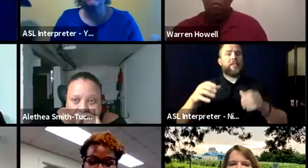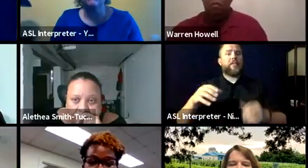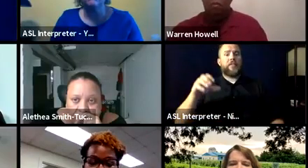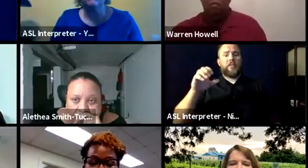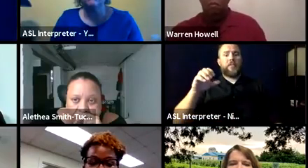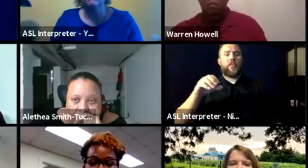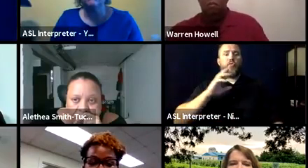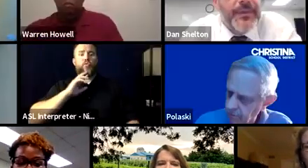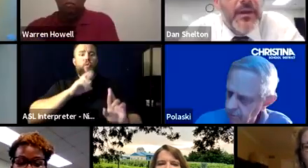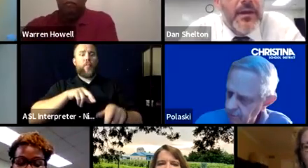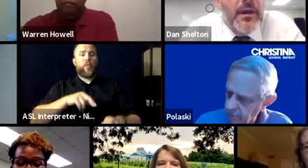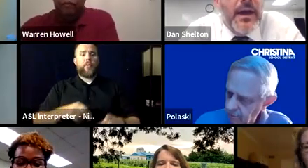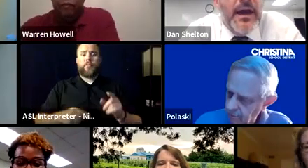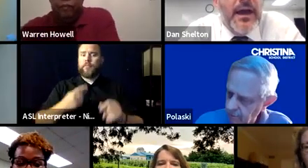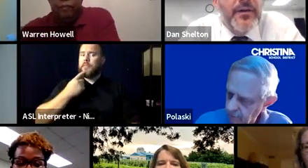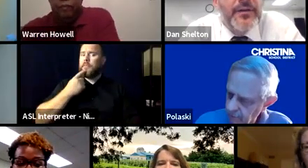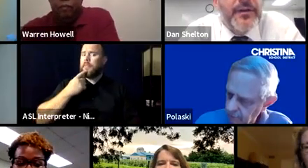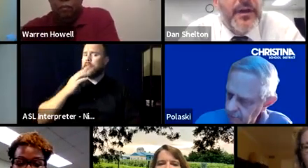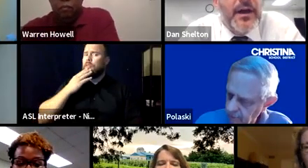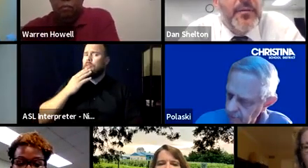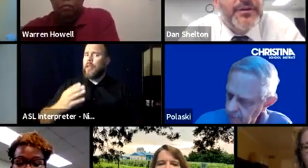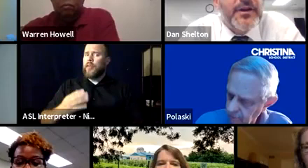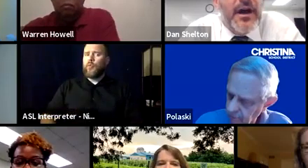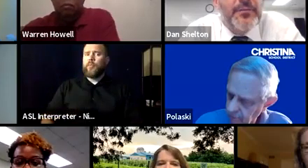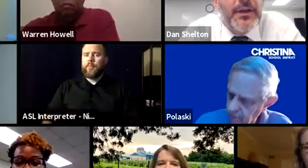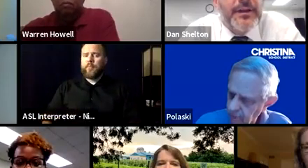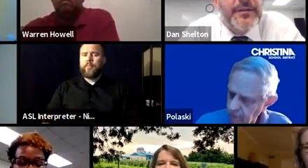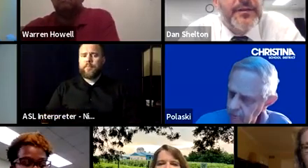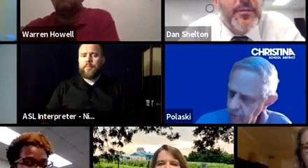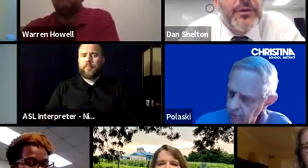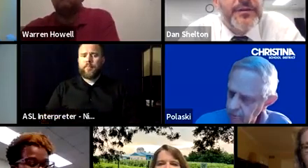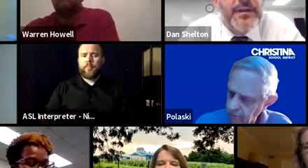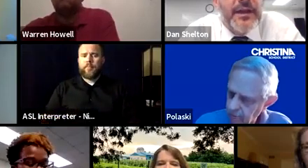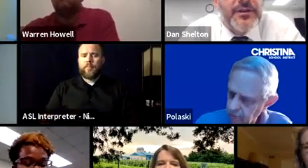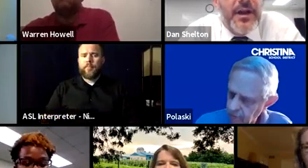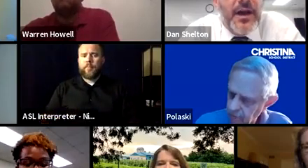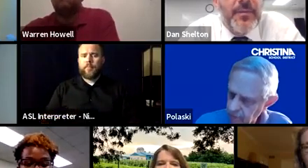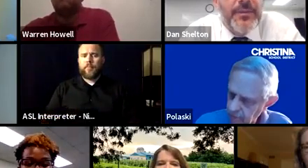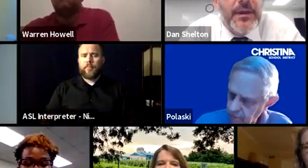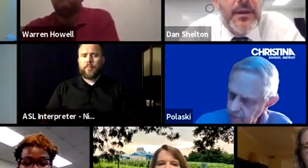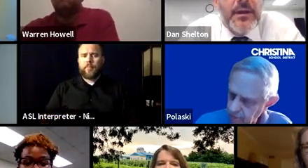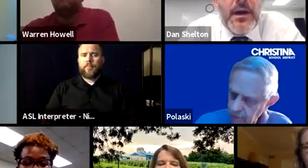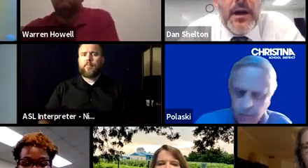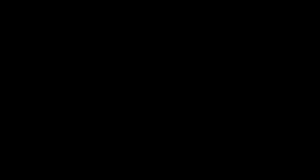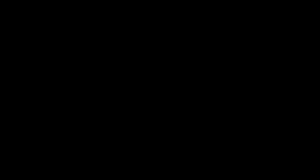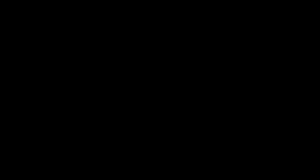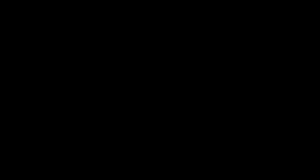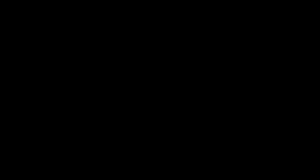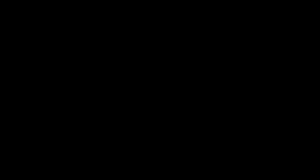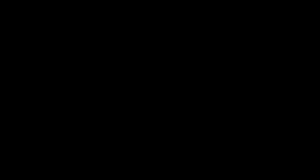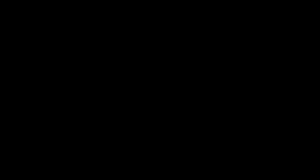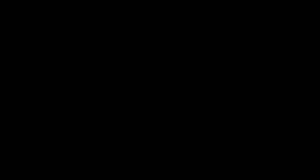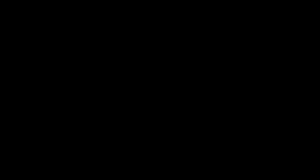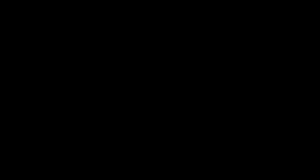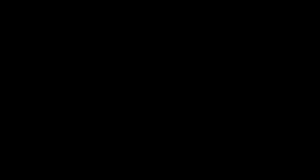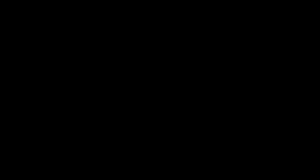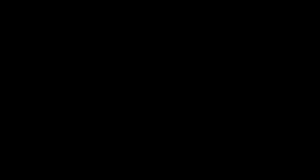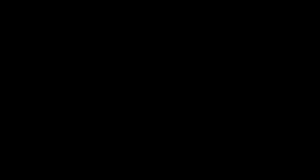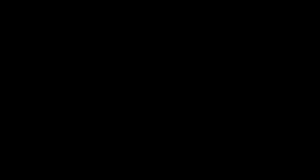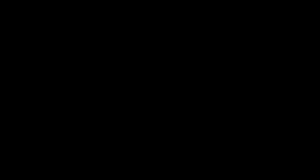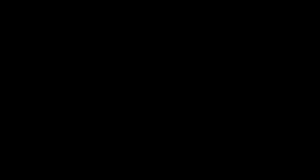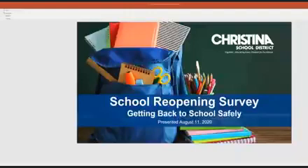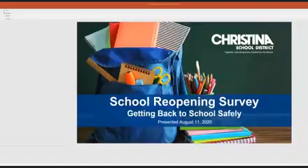Thank you. And as Mr. Goff places the presentation up on the screen this